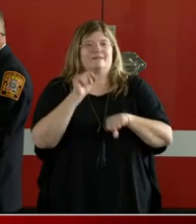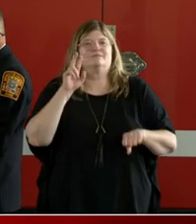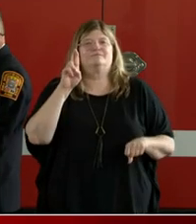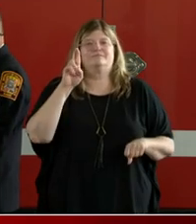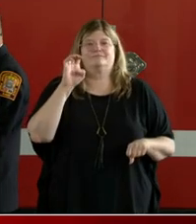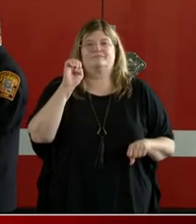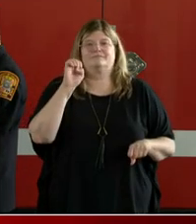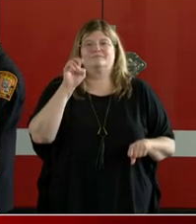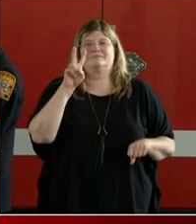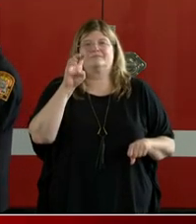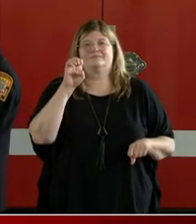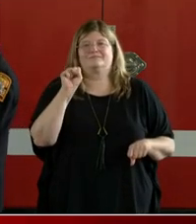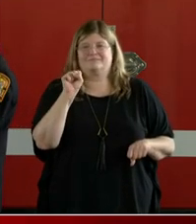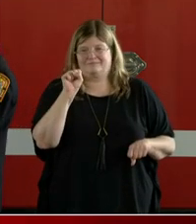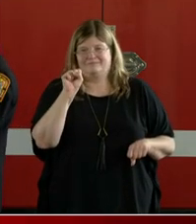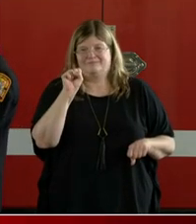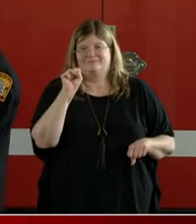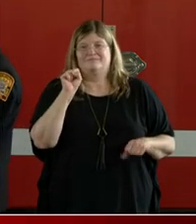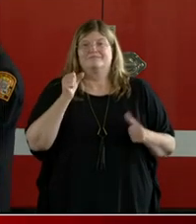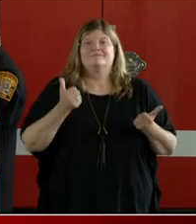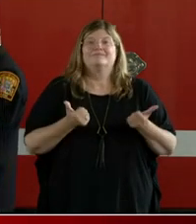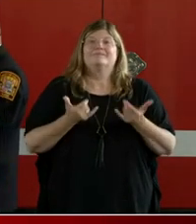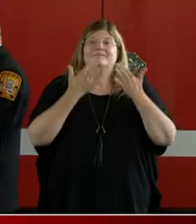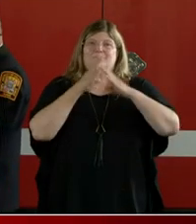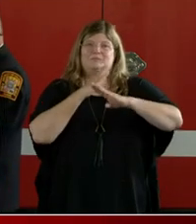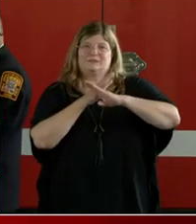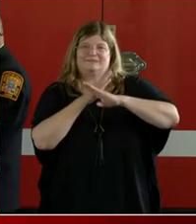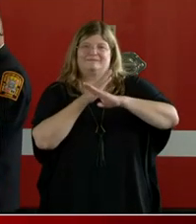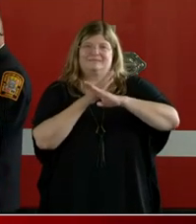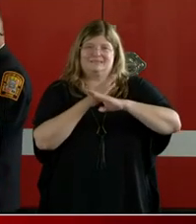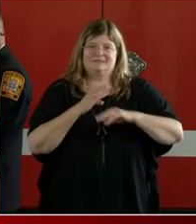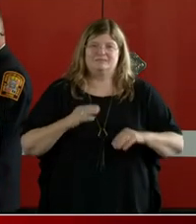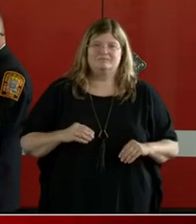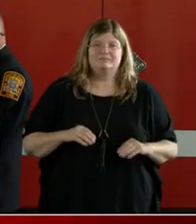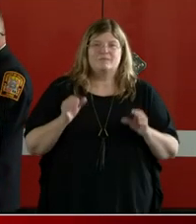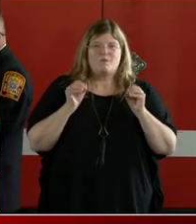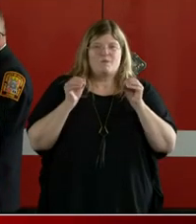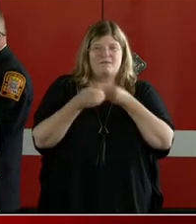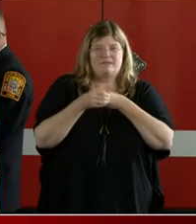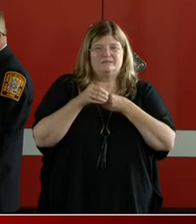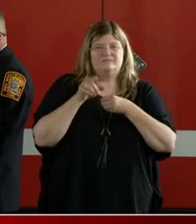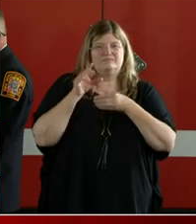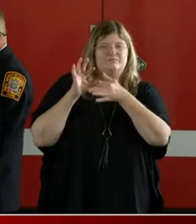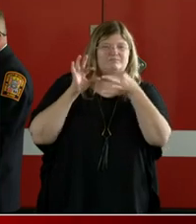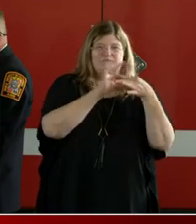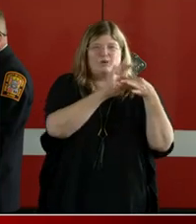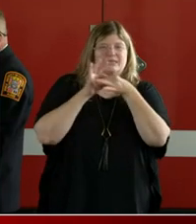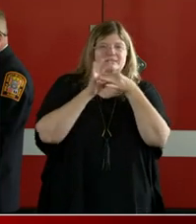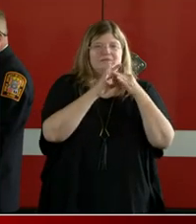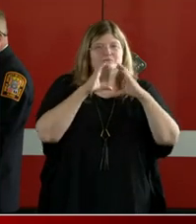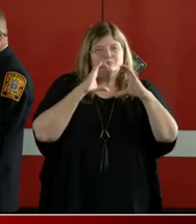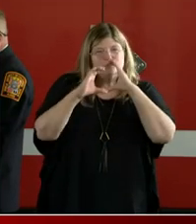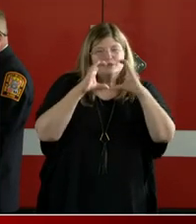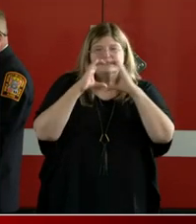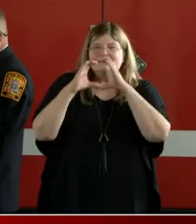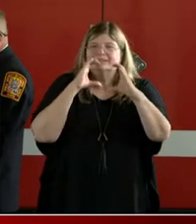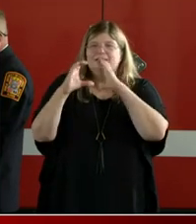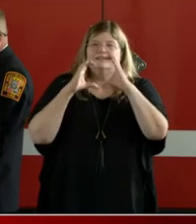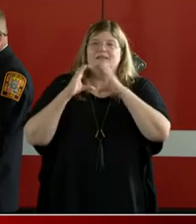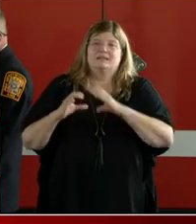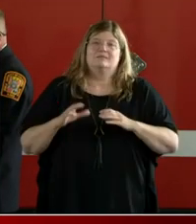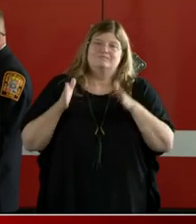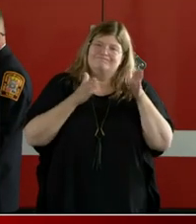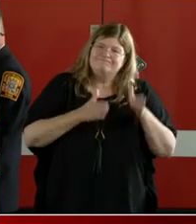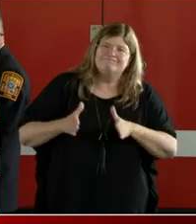prevention, training, the Office of Unified Communications, Fleet, Logistics, Adams Place, and the